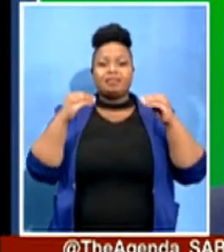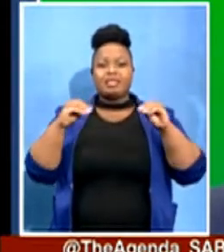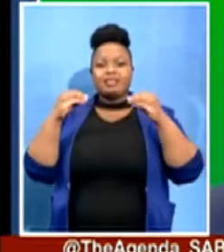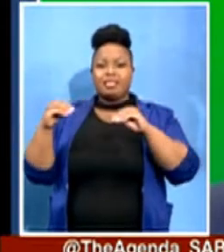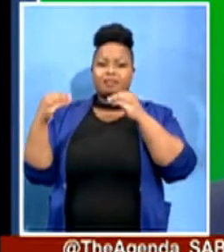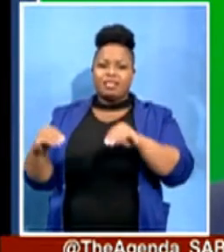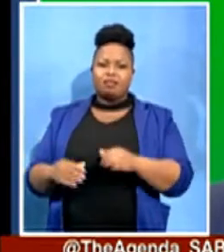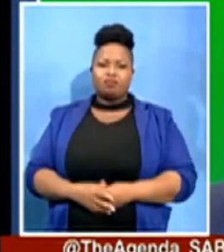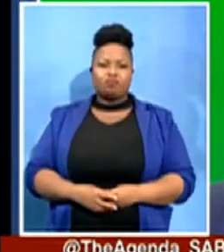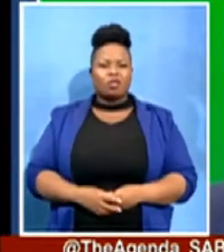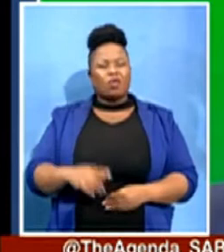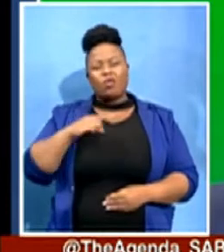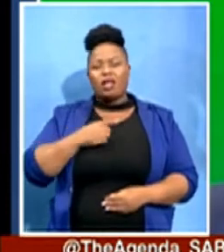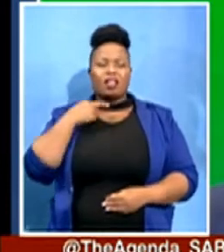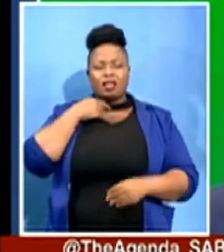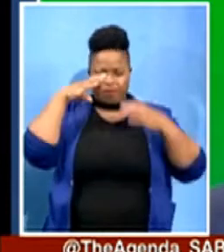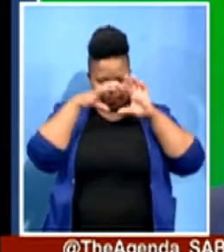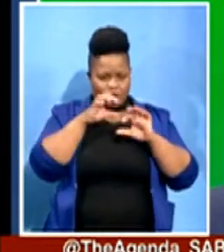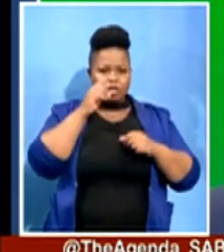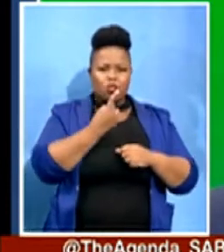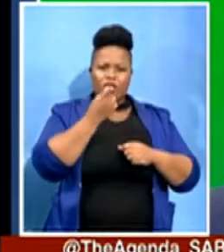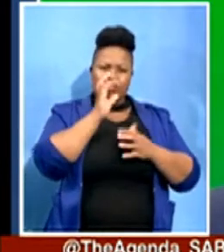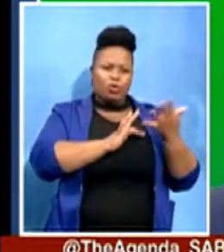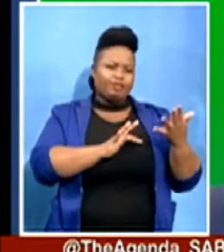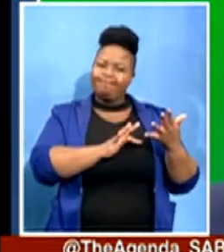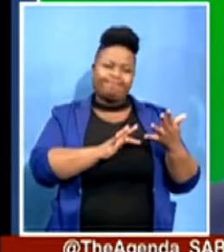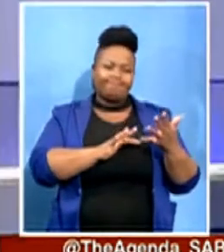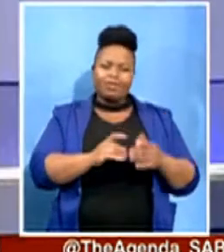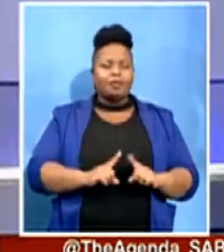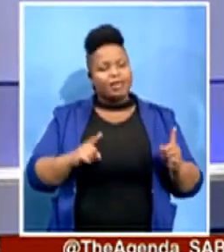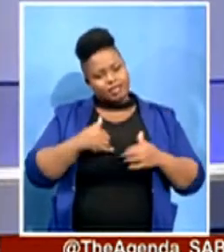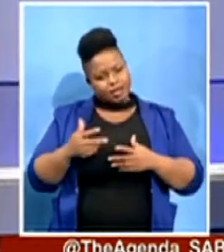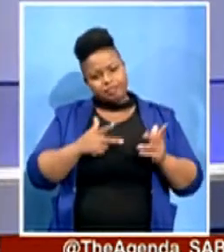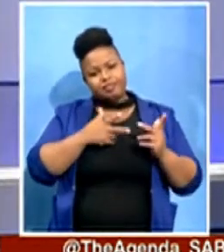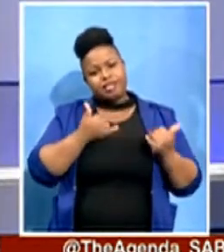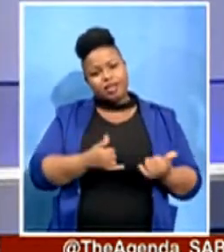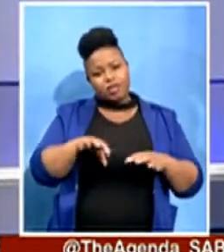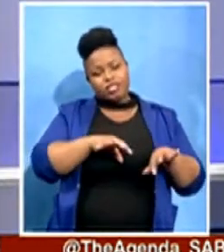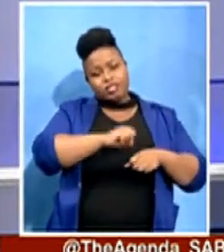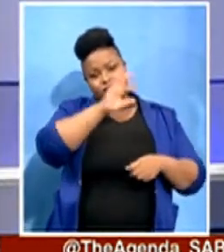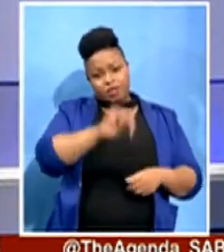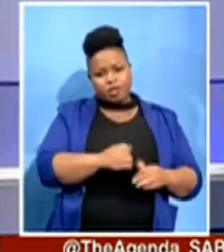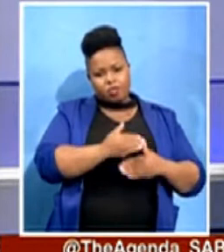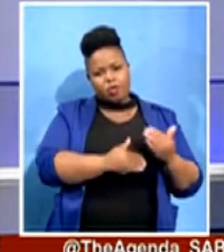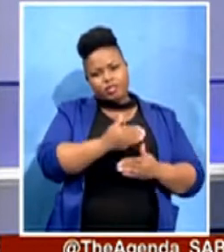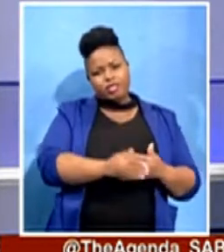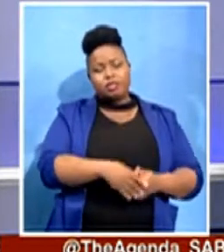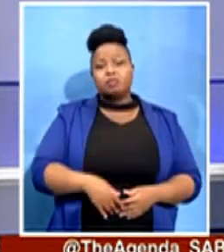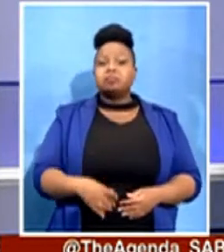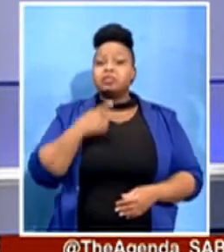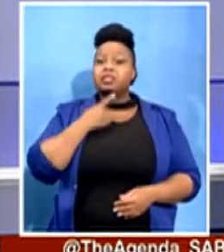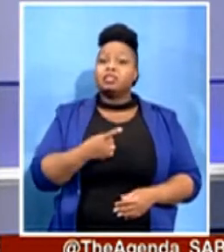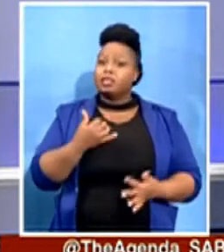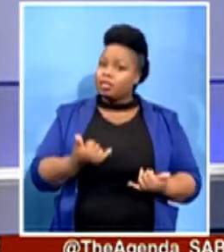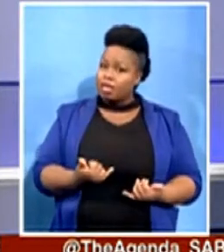stay with one story, but we're coming out of that Action SA process of what they say is not a candidate